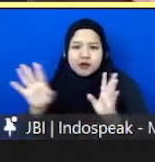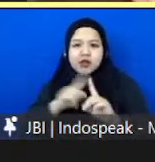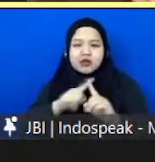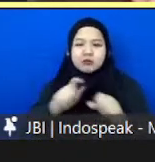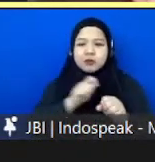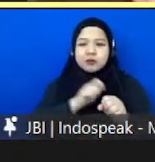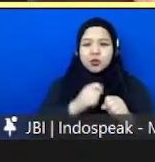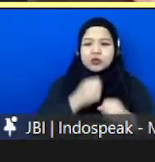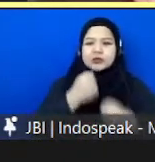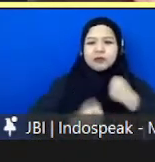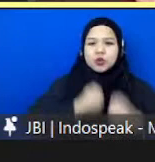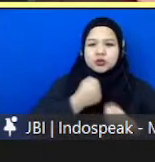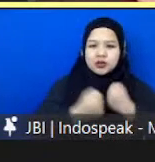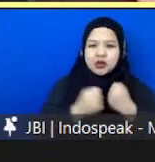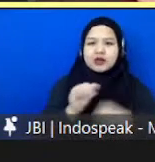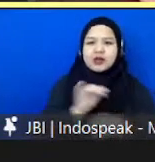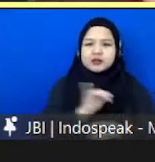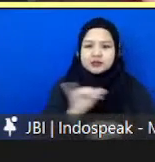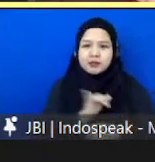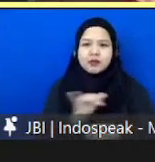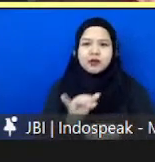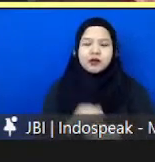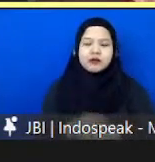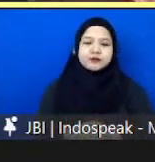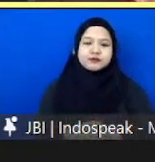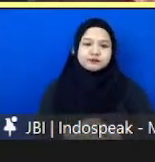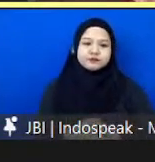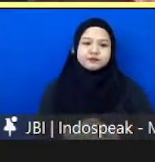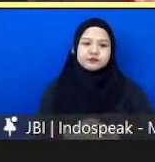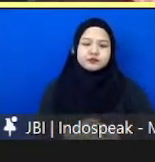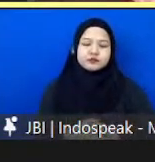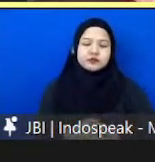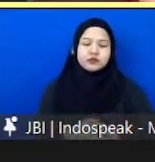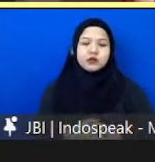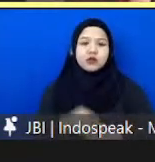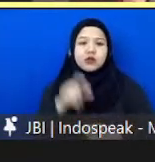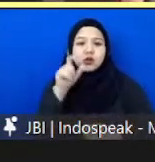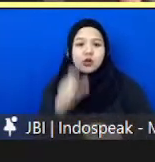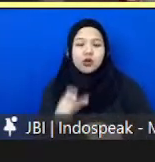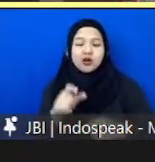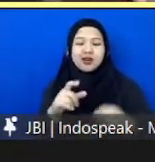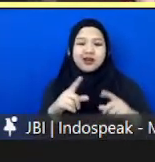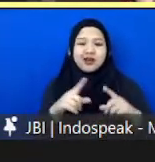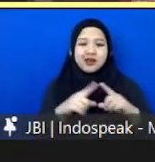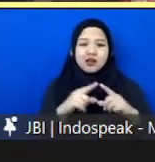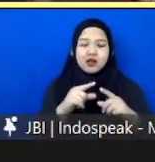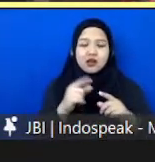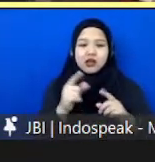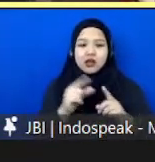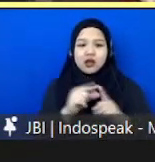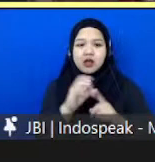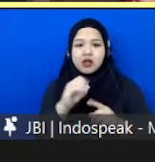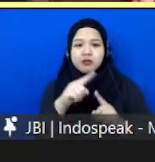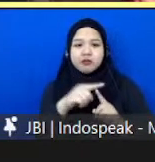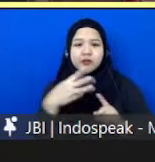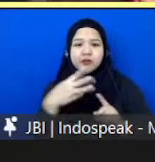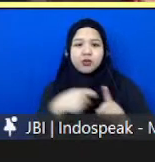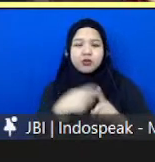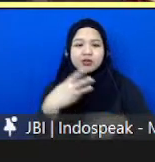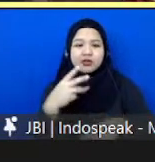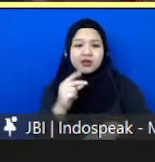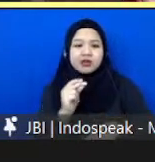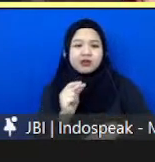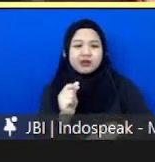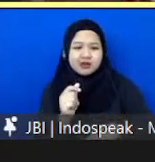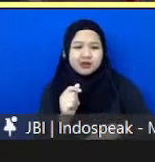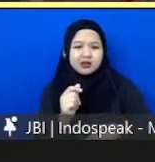profit maximizing are apothekers themselves. So the profit maximization in the